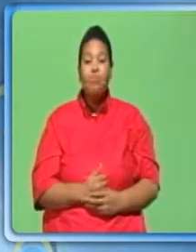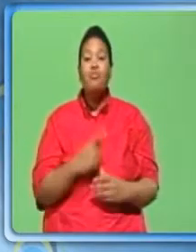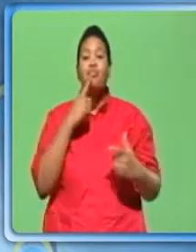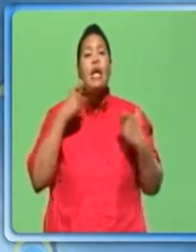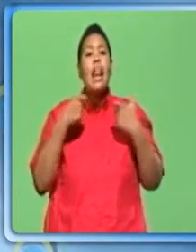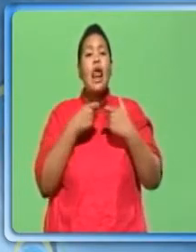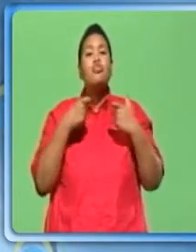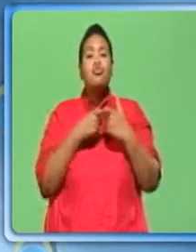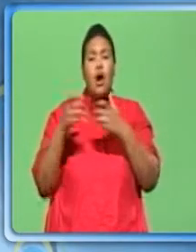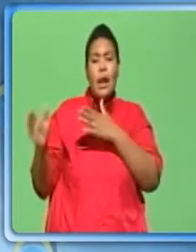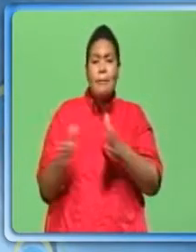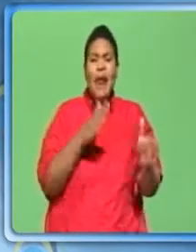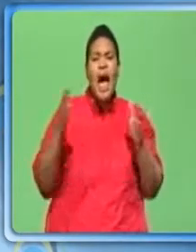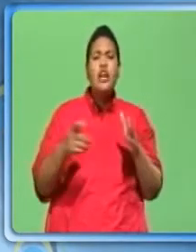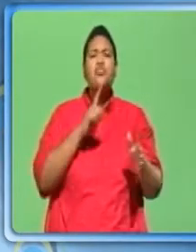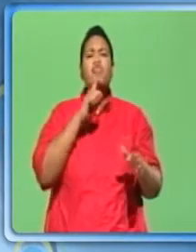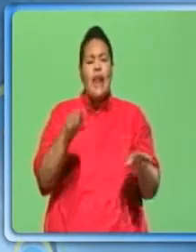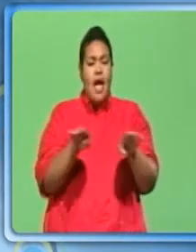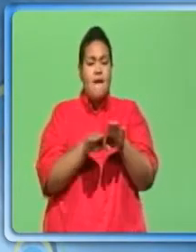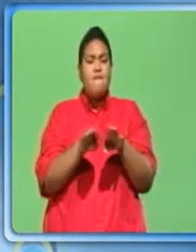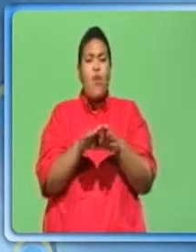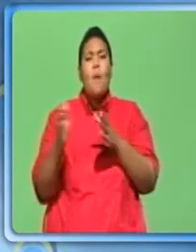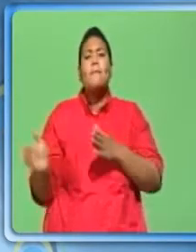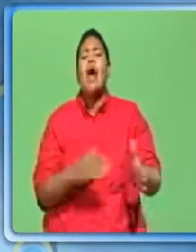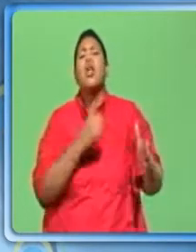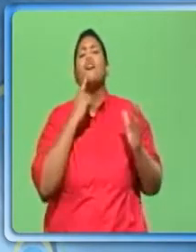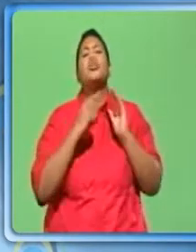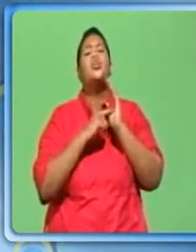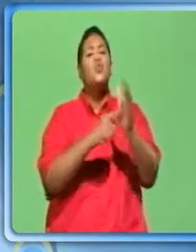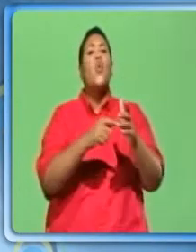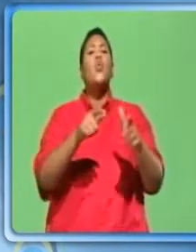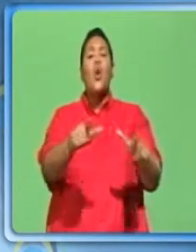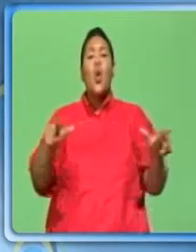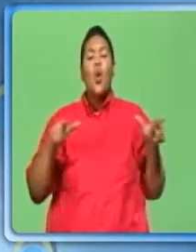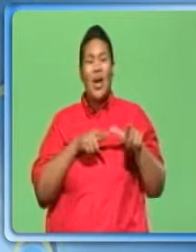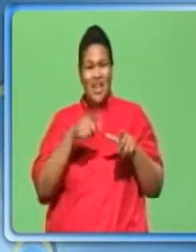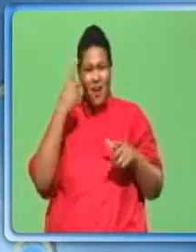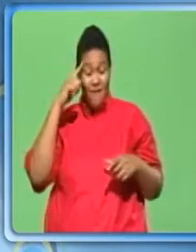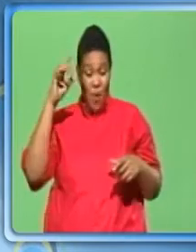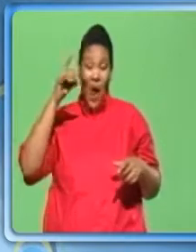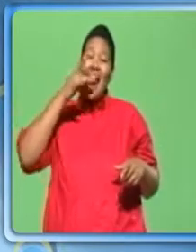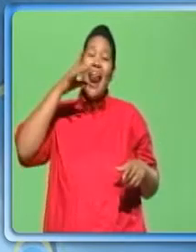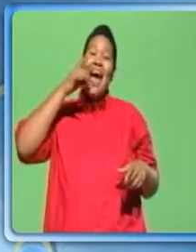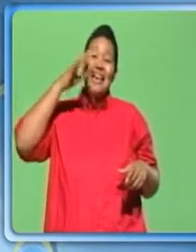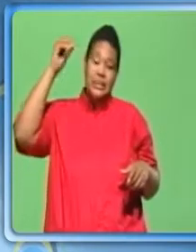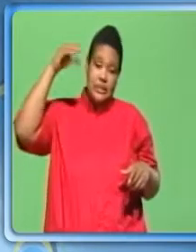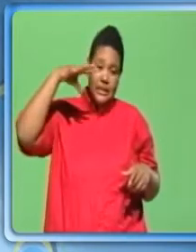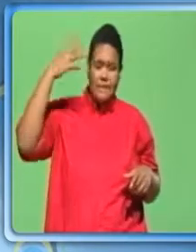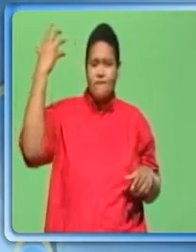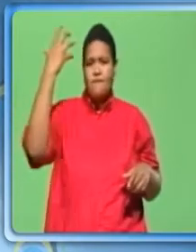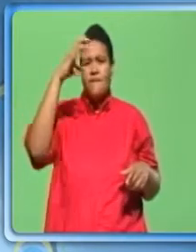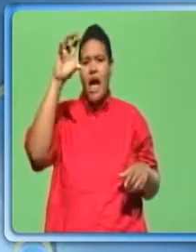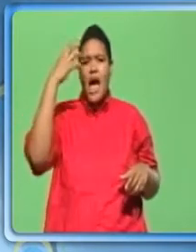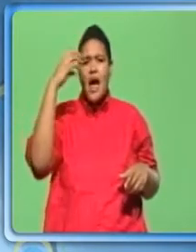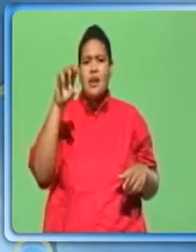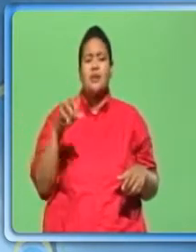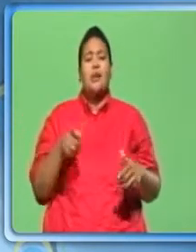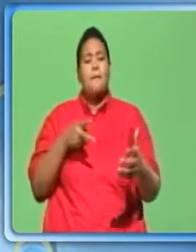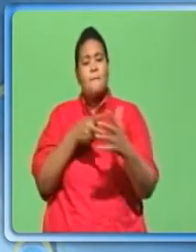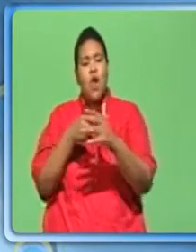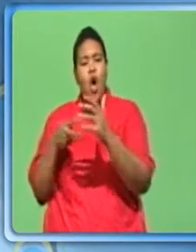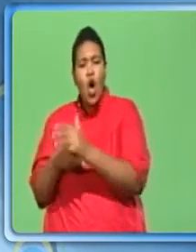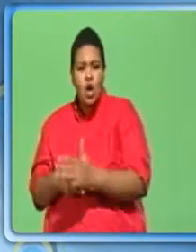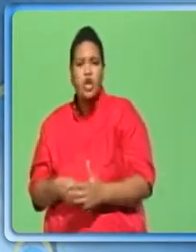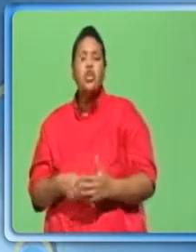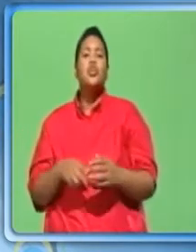Electrical plan is basically a floor plan that shows the locations of light fixtures, fans, outlets, light